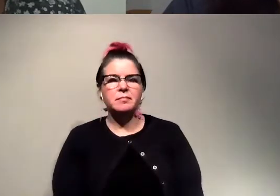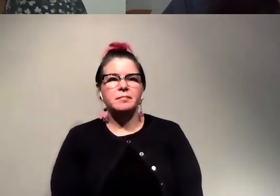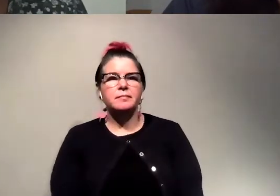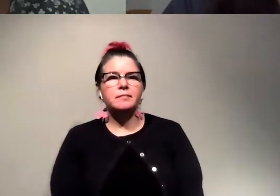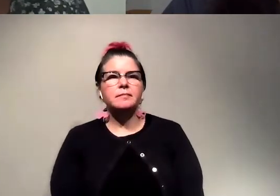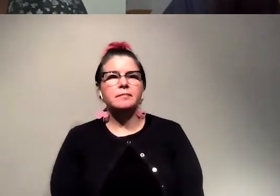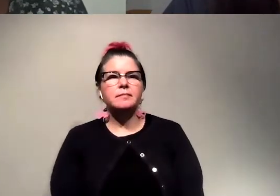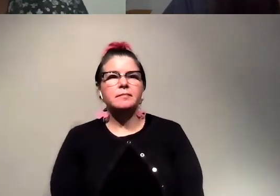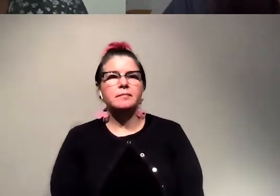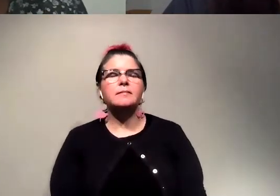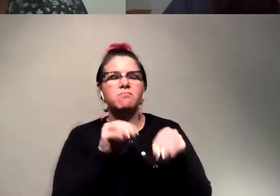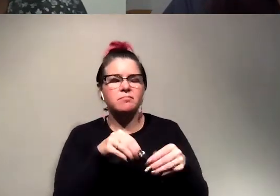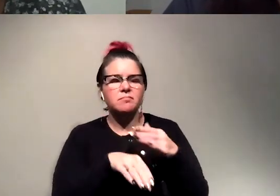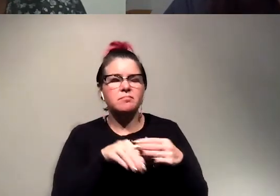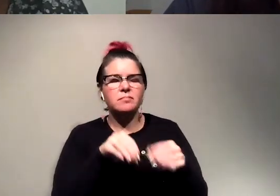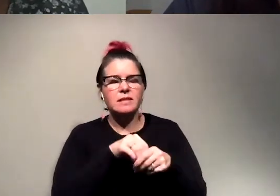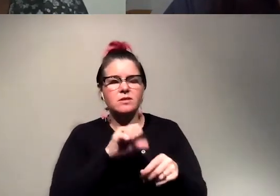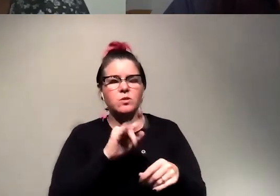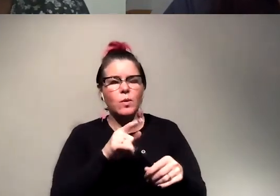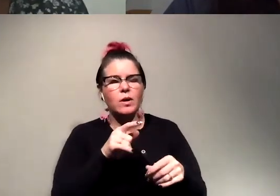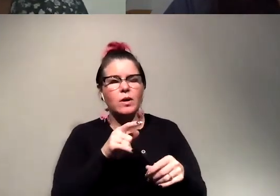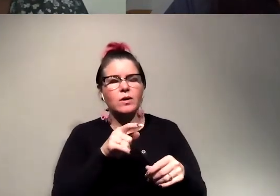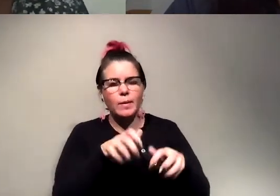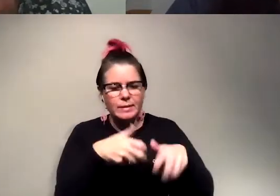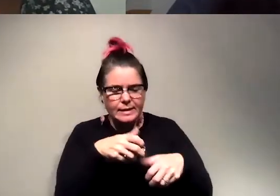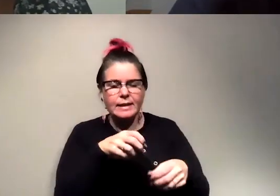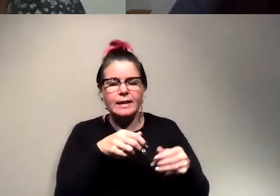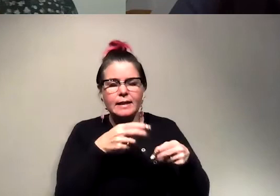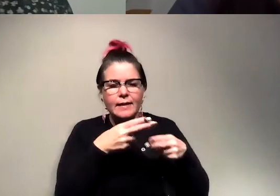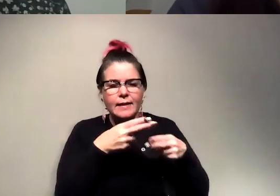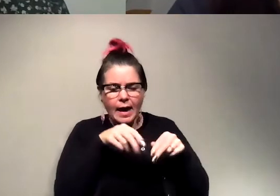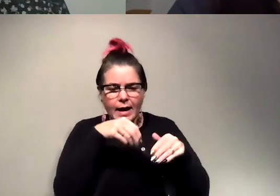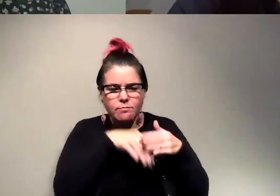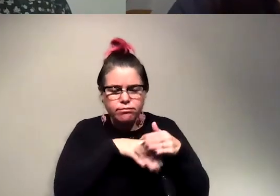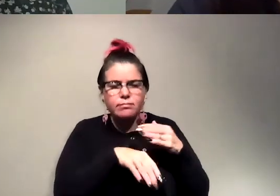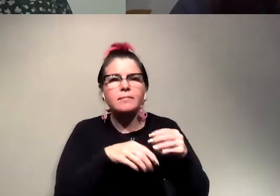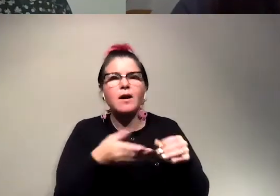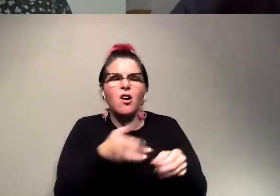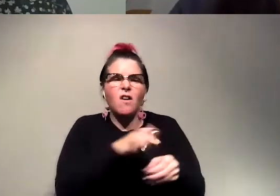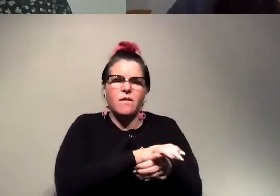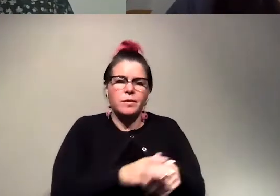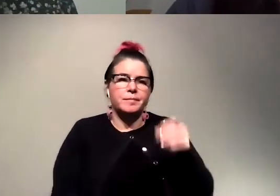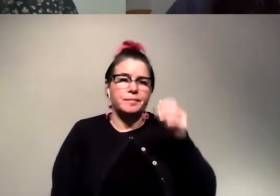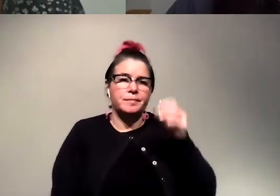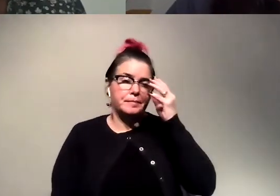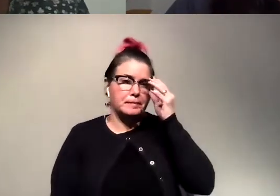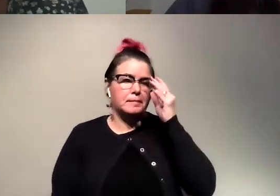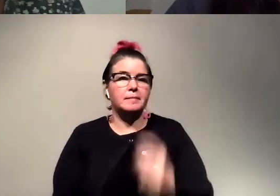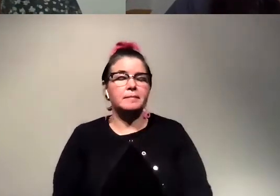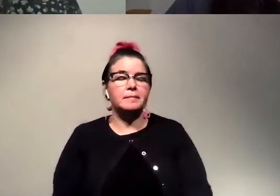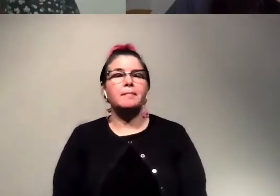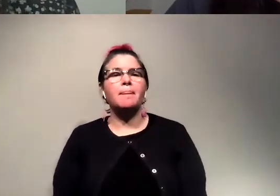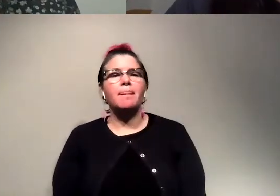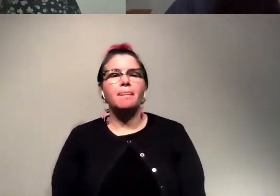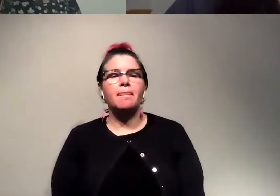So they'll like dig a little like spot and they'll lay them and cover it up. And then tiny anole